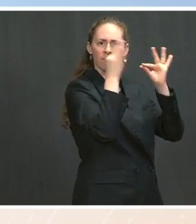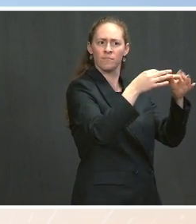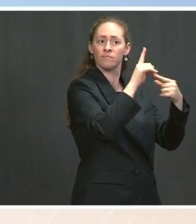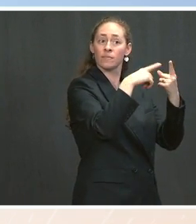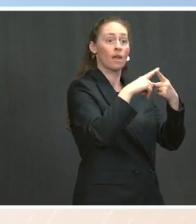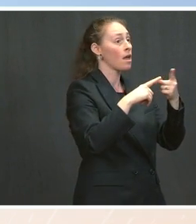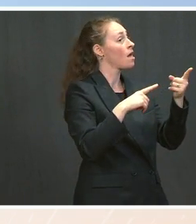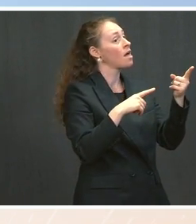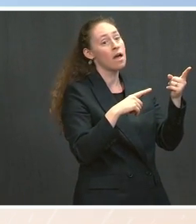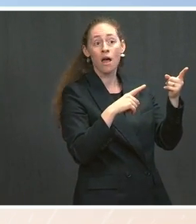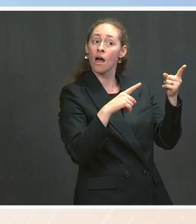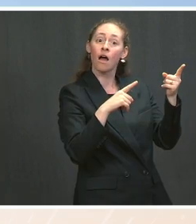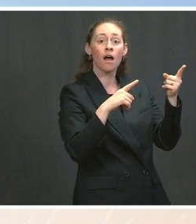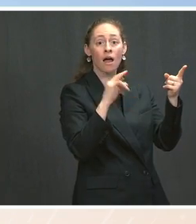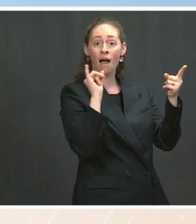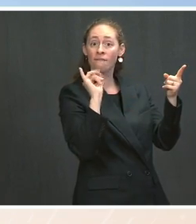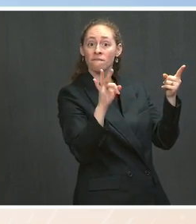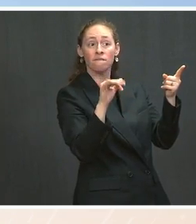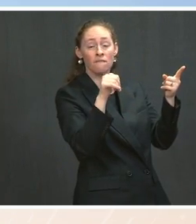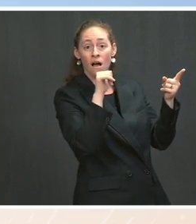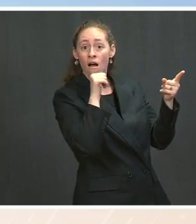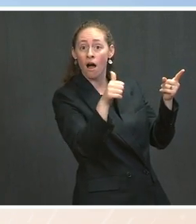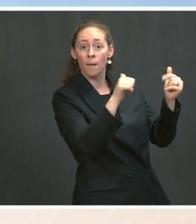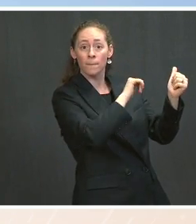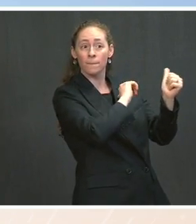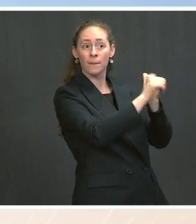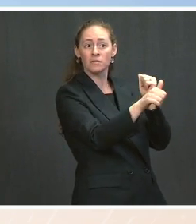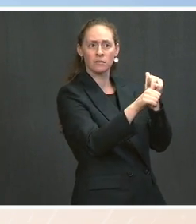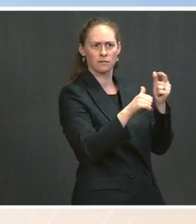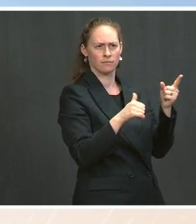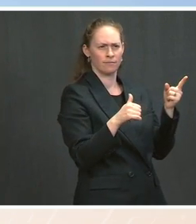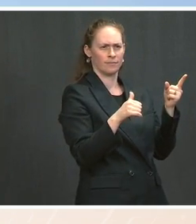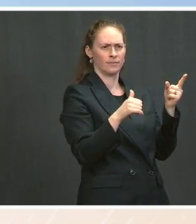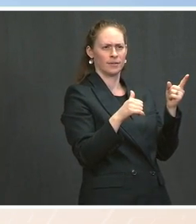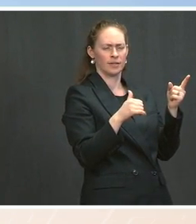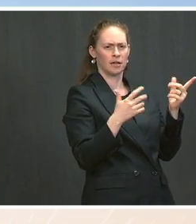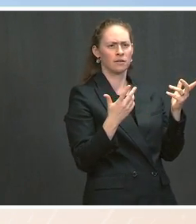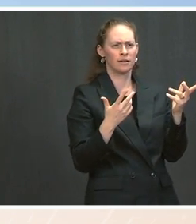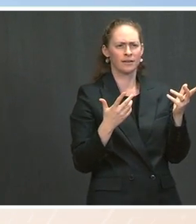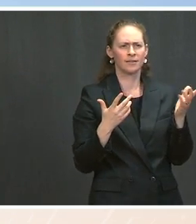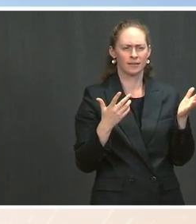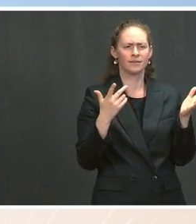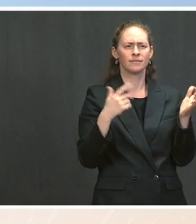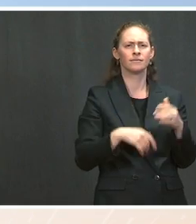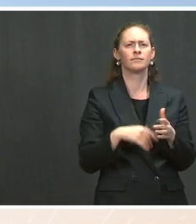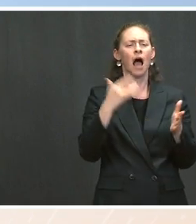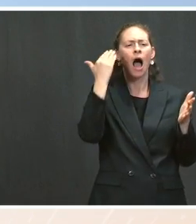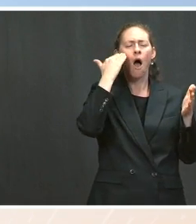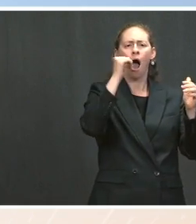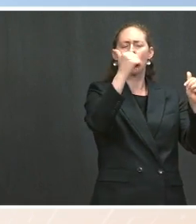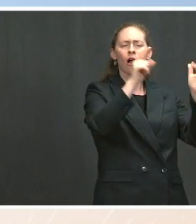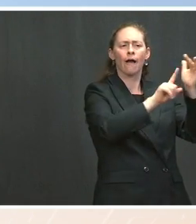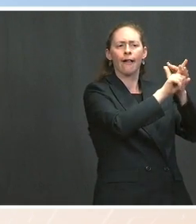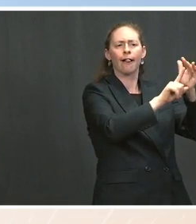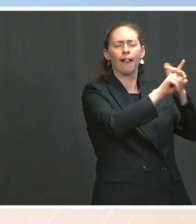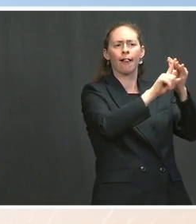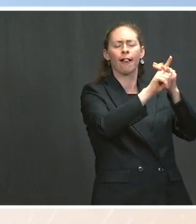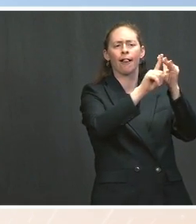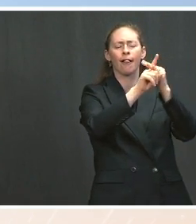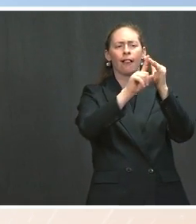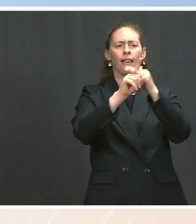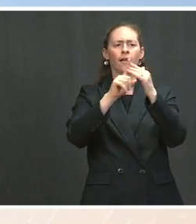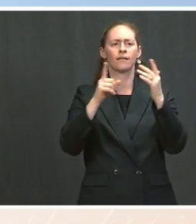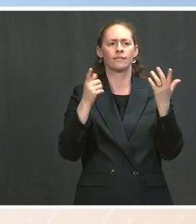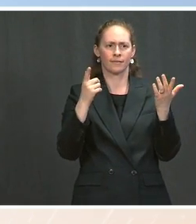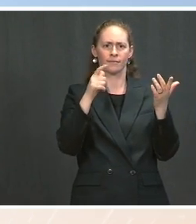the president sets, even though I completely take your point that there was a ton of other stuff happening and it wasn't a terribly long, much